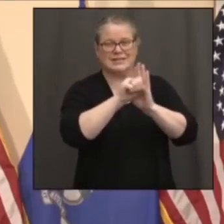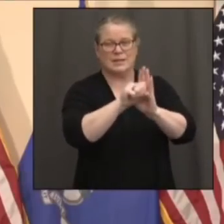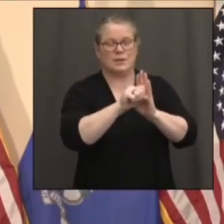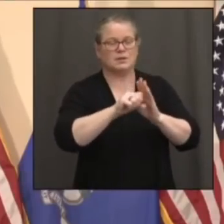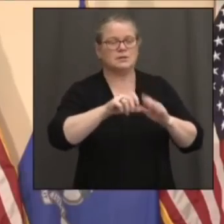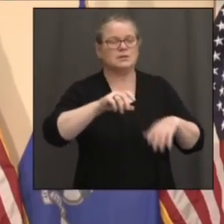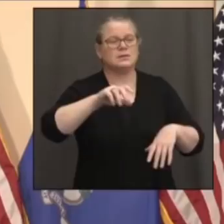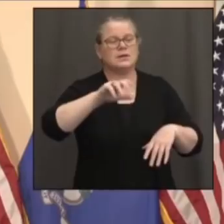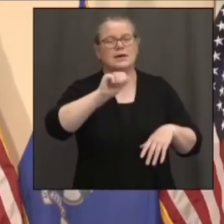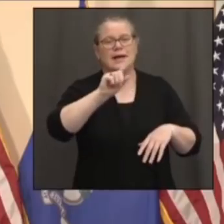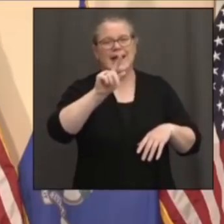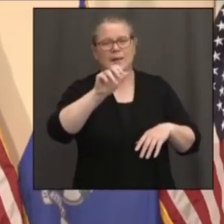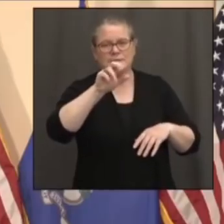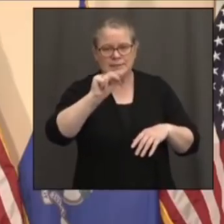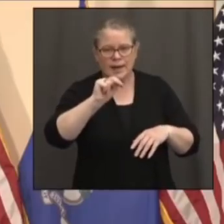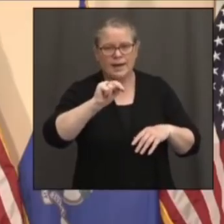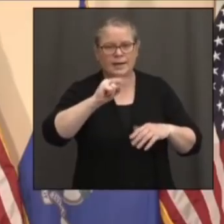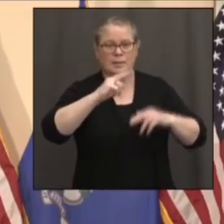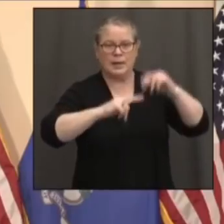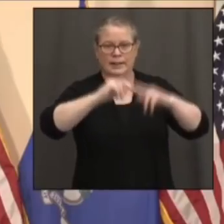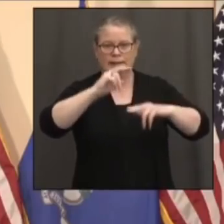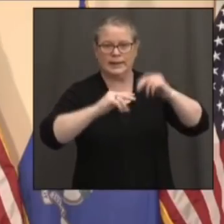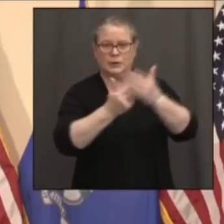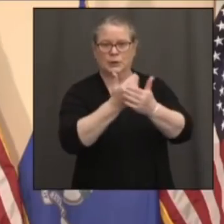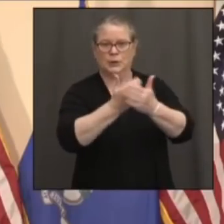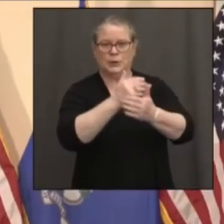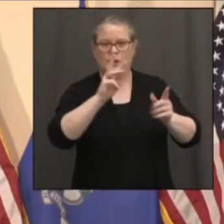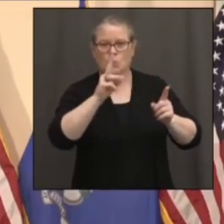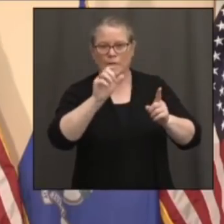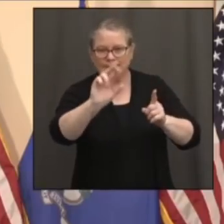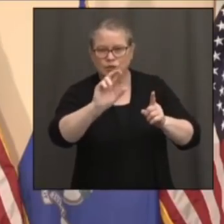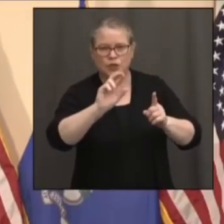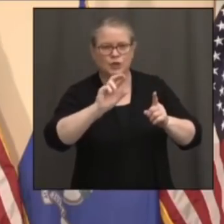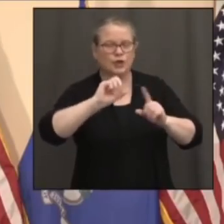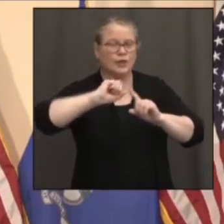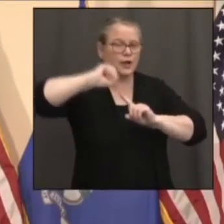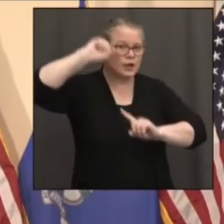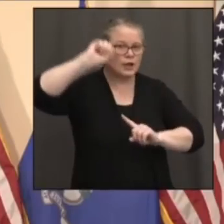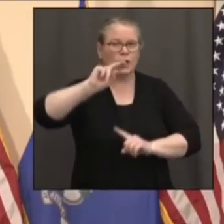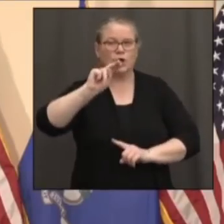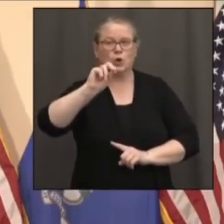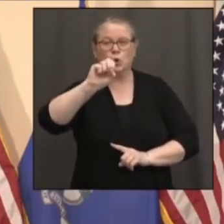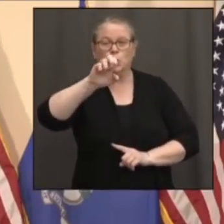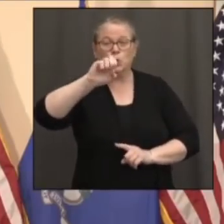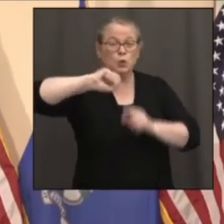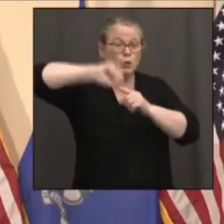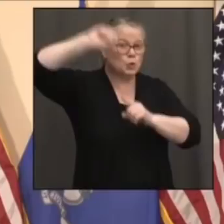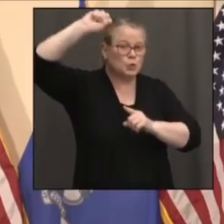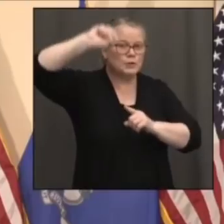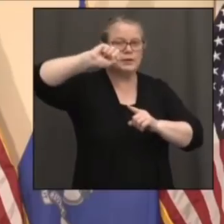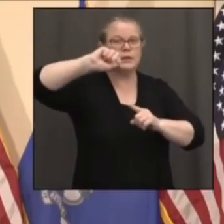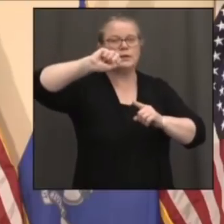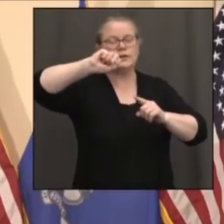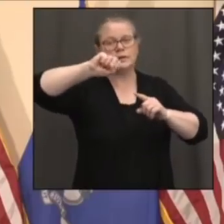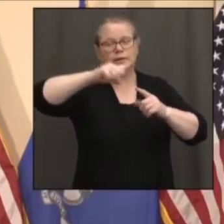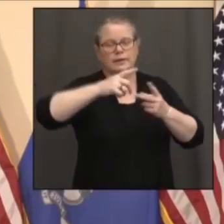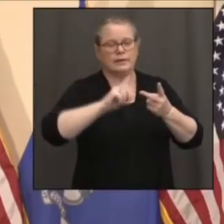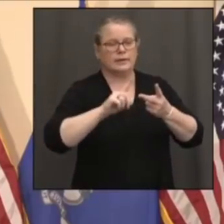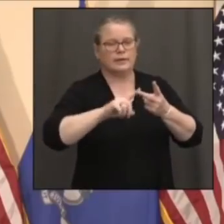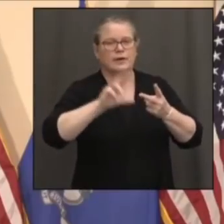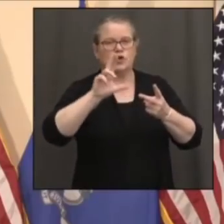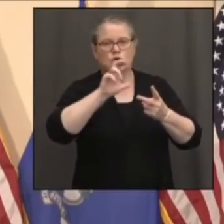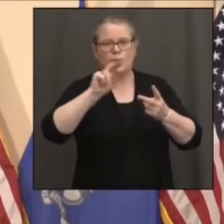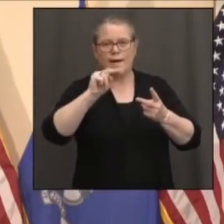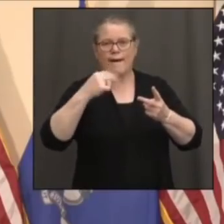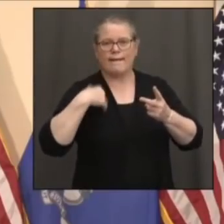and the swastikas at UConn, do you think Connecticut needs some sort of special focus on this? I know that there was a bill at one point to have a